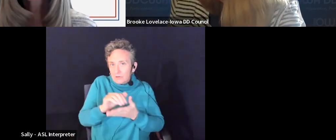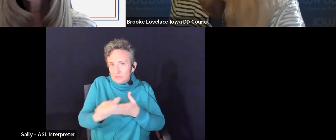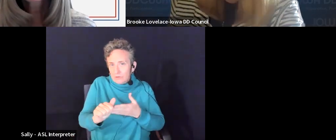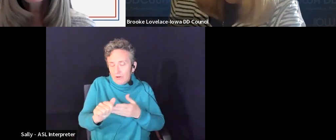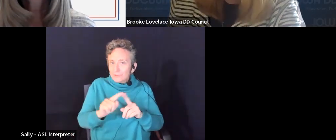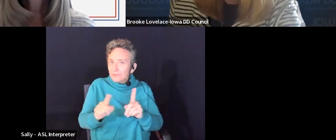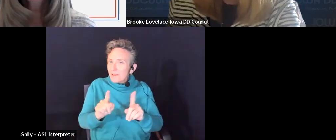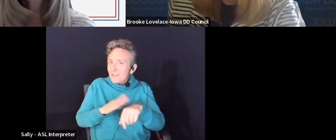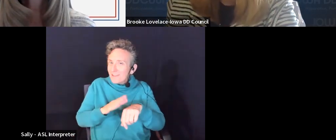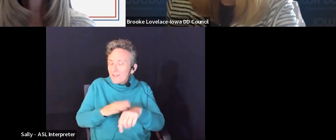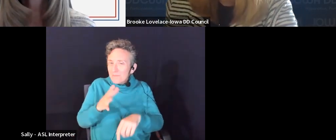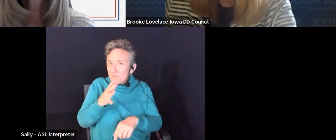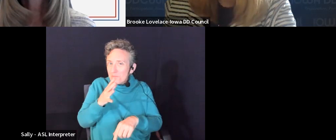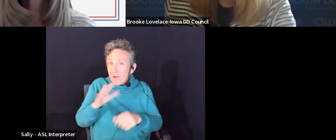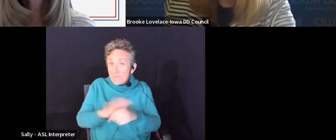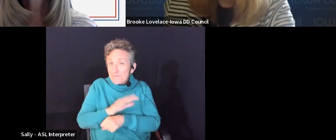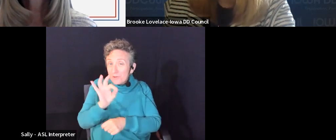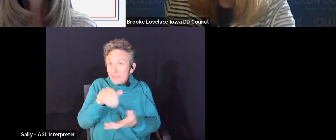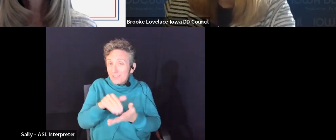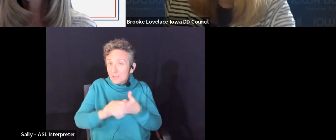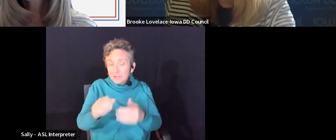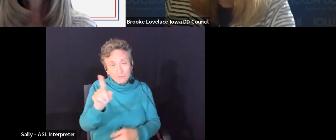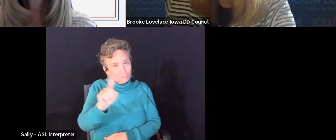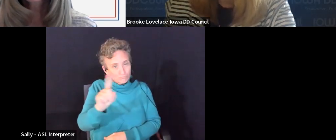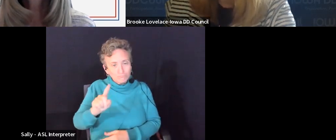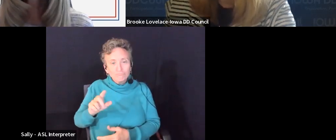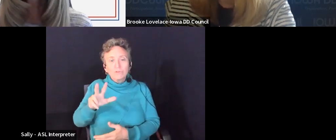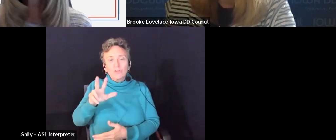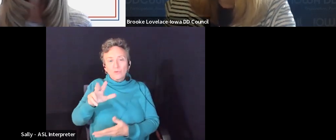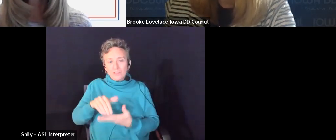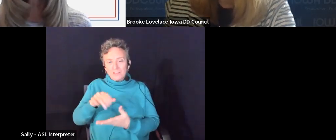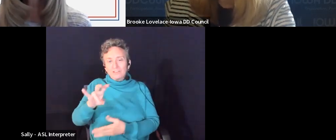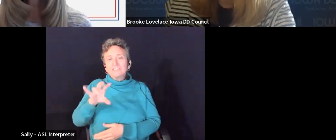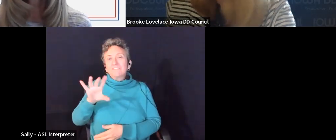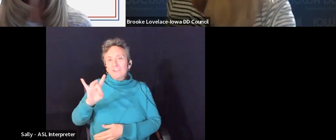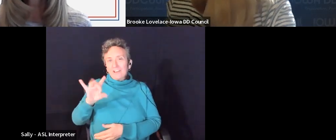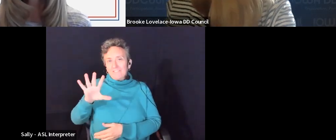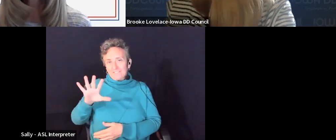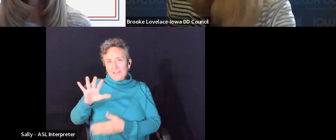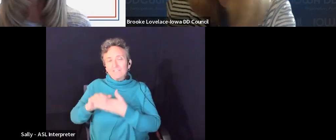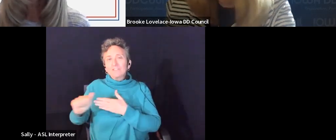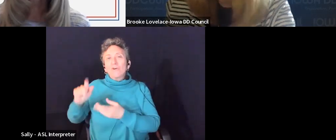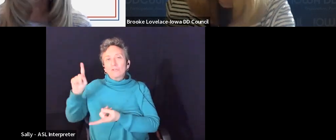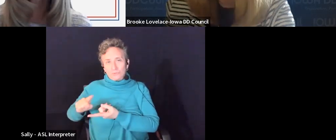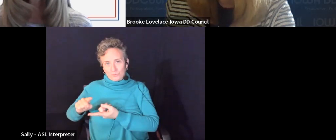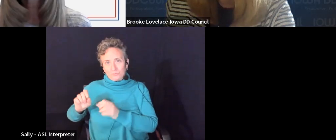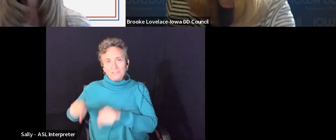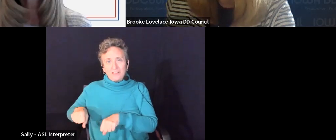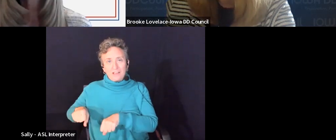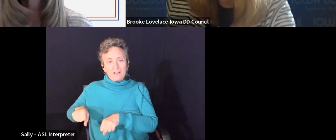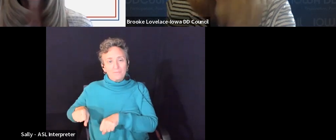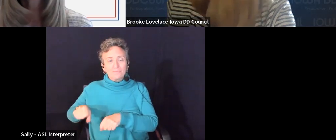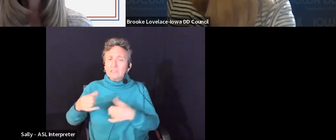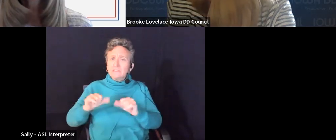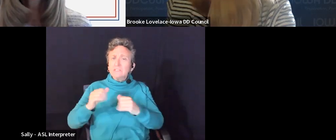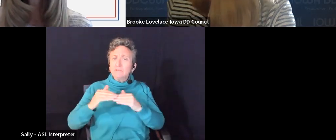mom's only going to be able to take that deduction of $3,785 because that's the top amount that she can take, but she can contribute